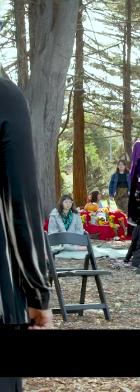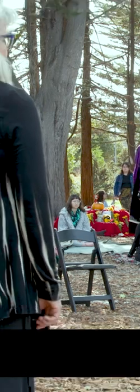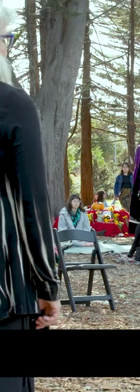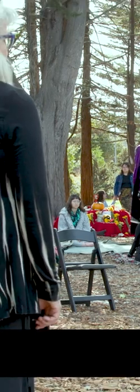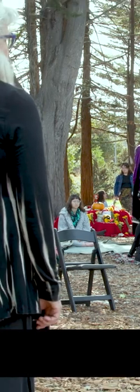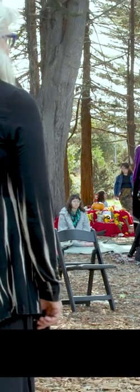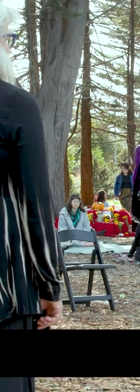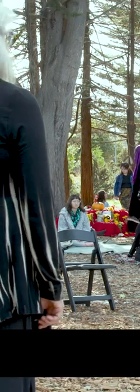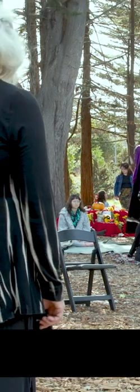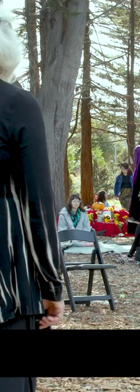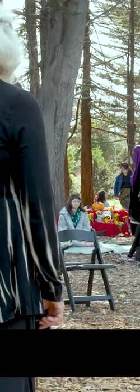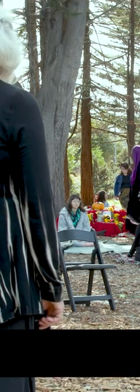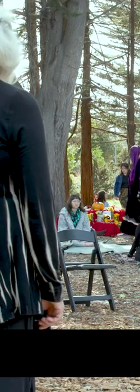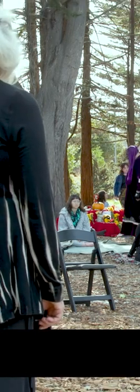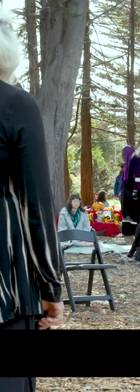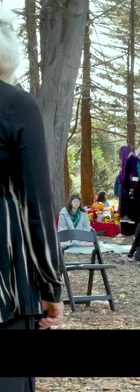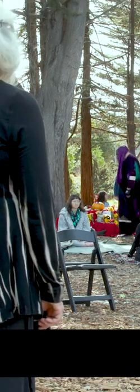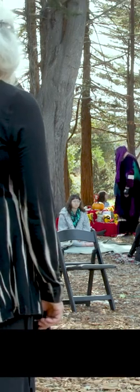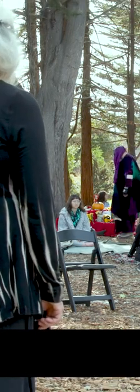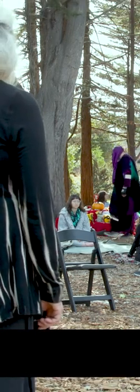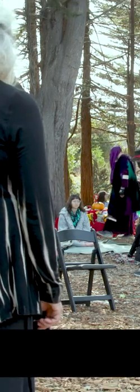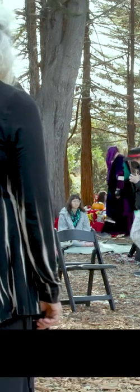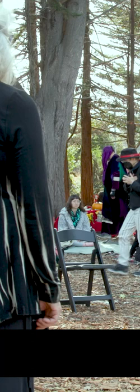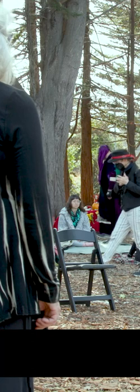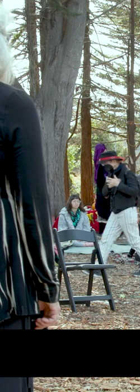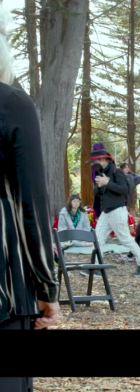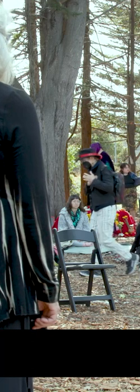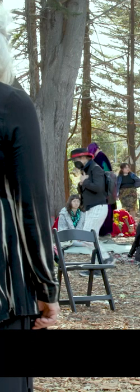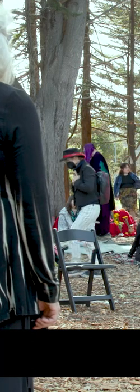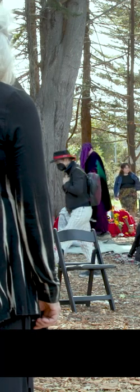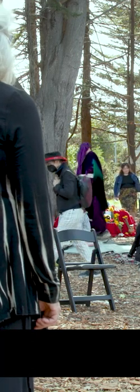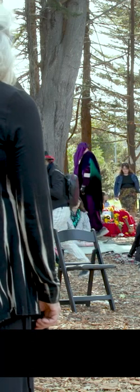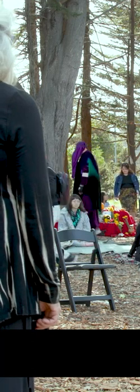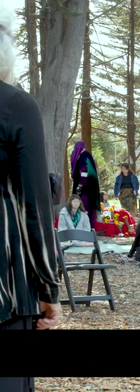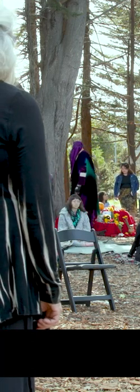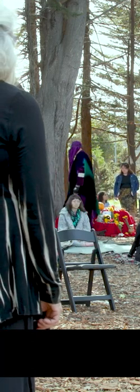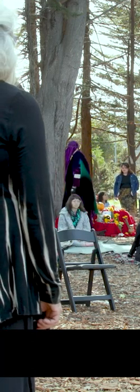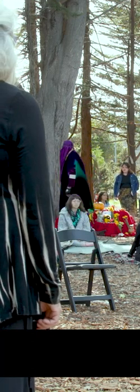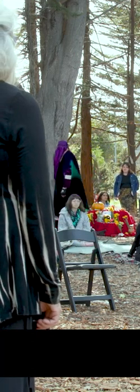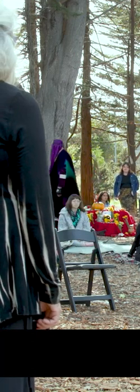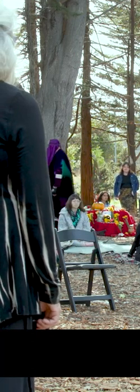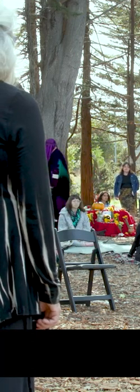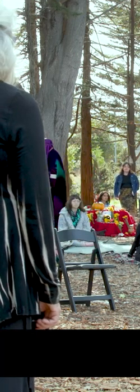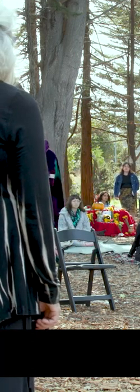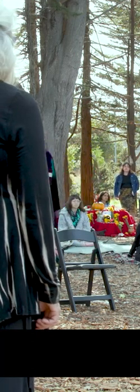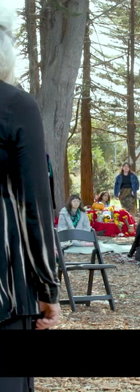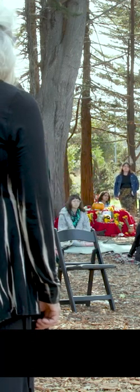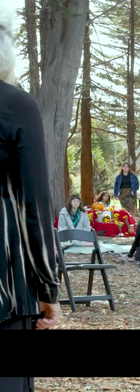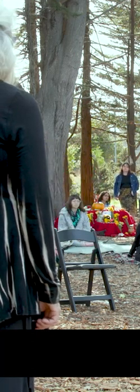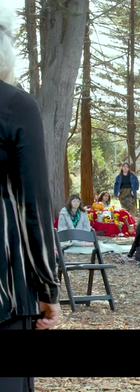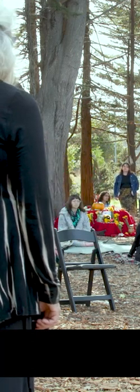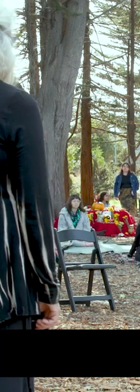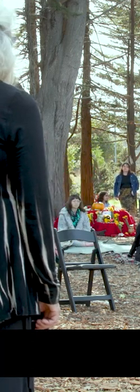Johnny Wise Collins, Jolene Jarrell, Jose Gregorio Munoz